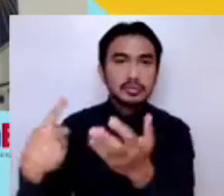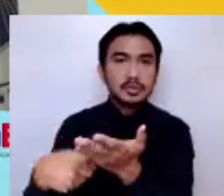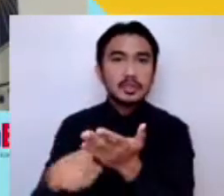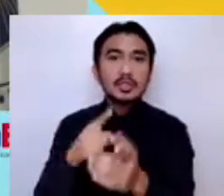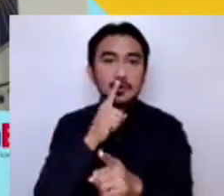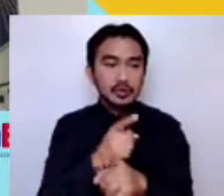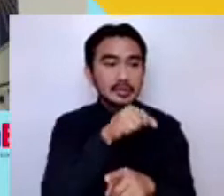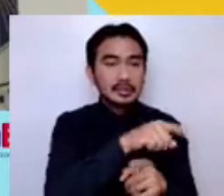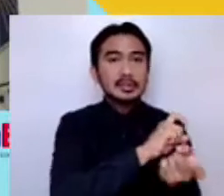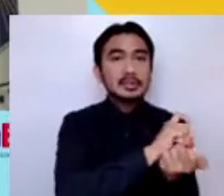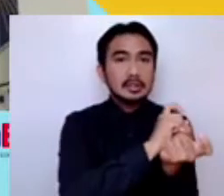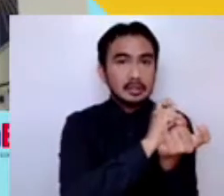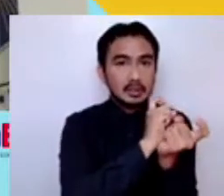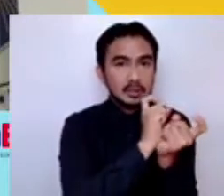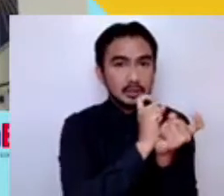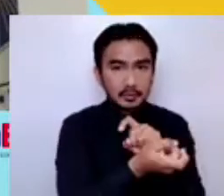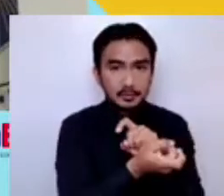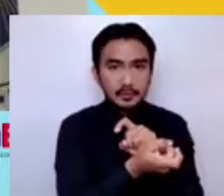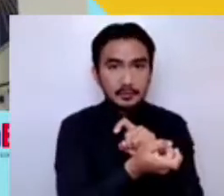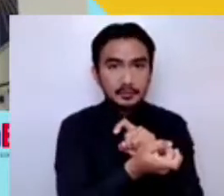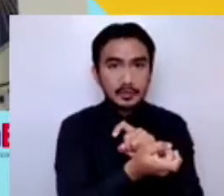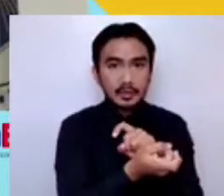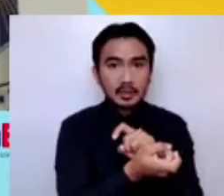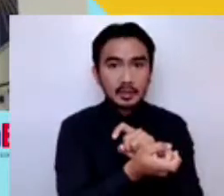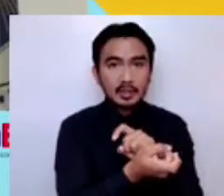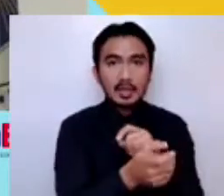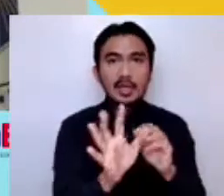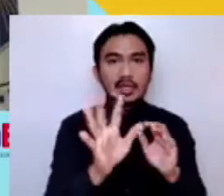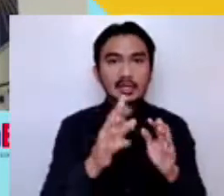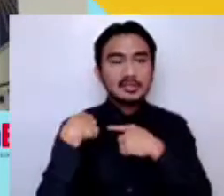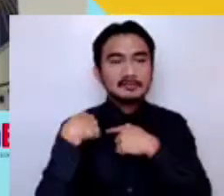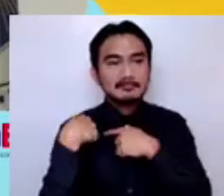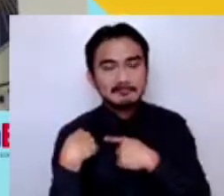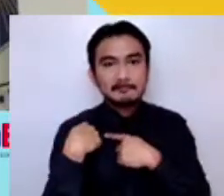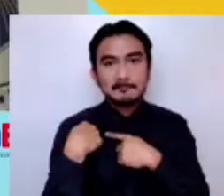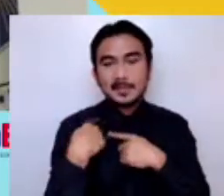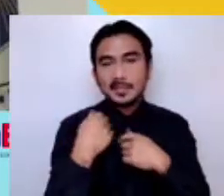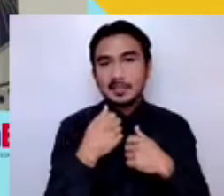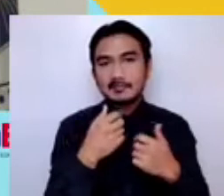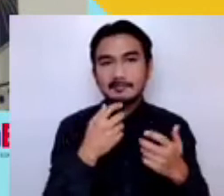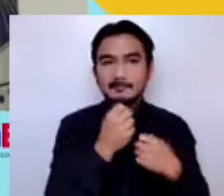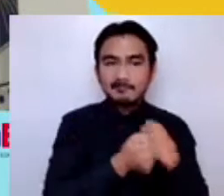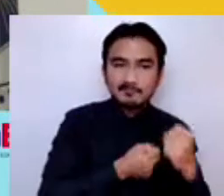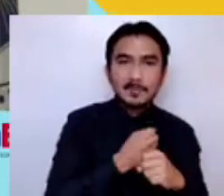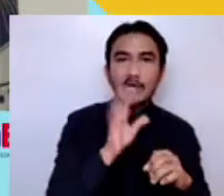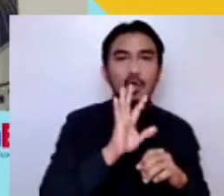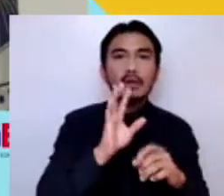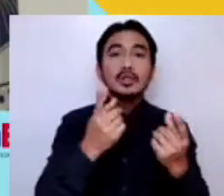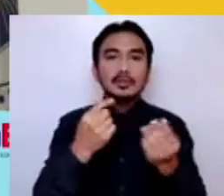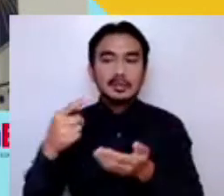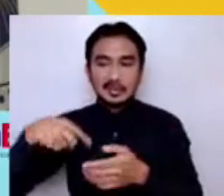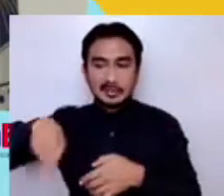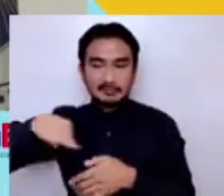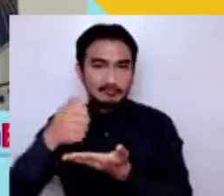shall not be of any burden to you, but rather help you do what you do best, and that is